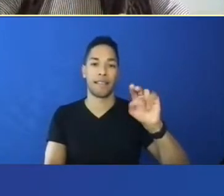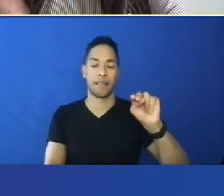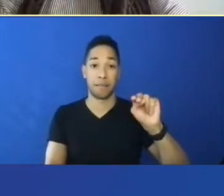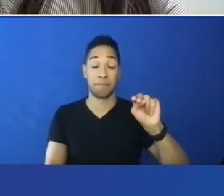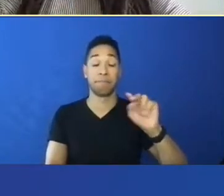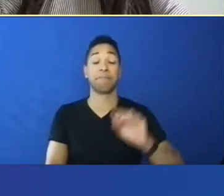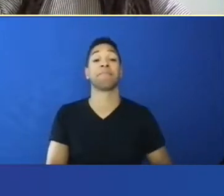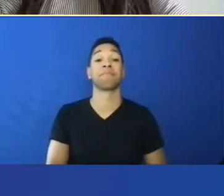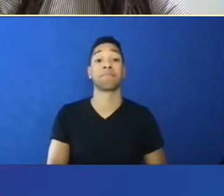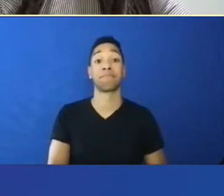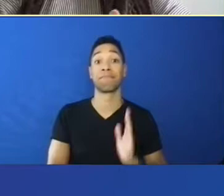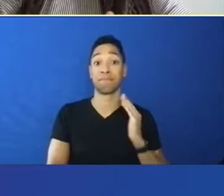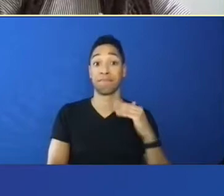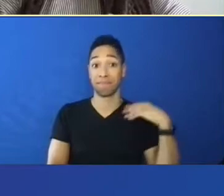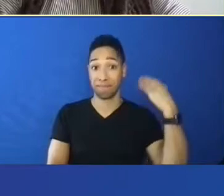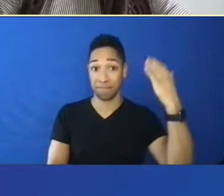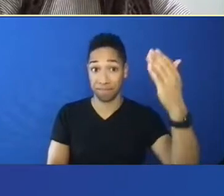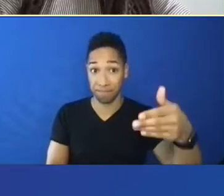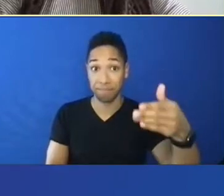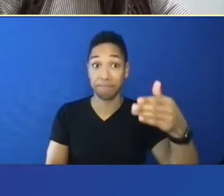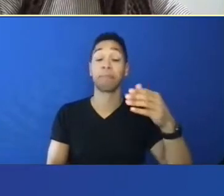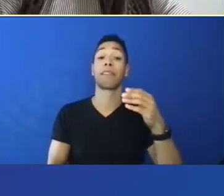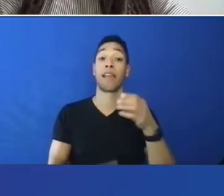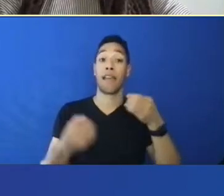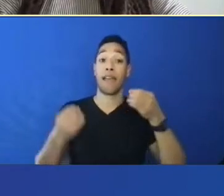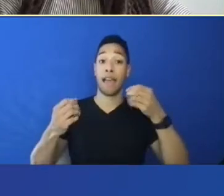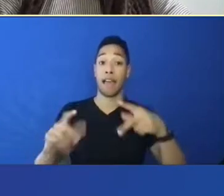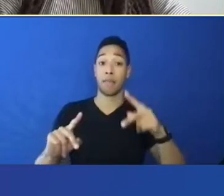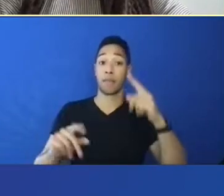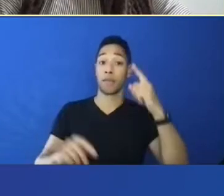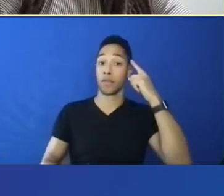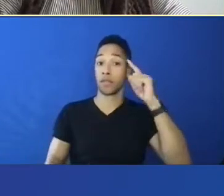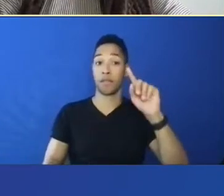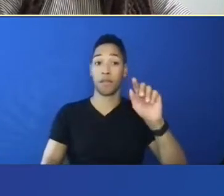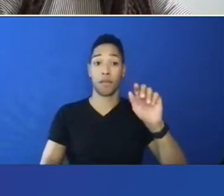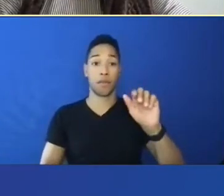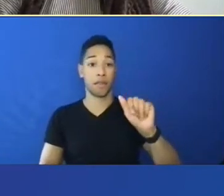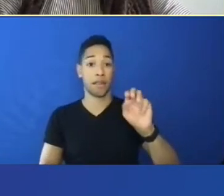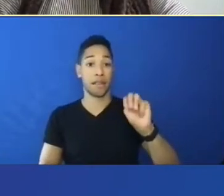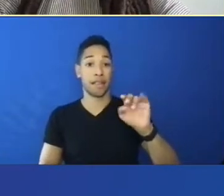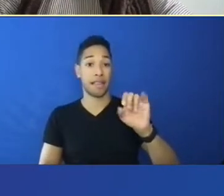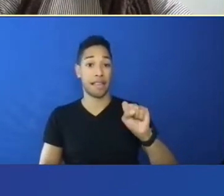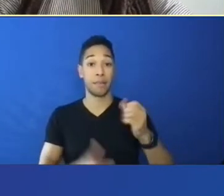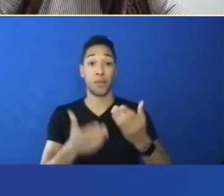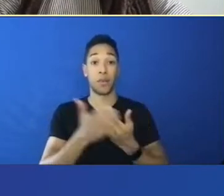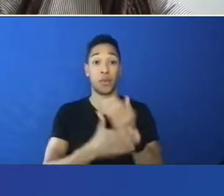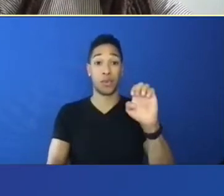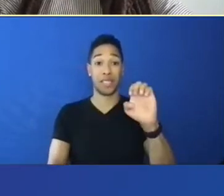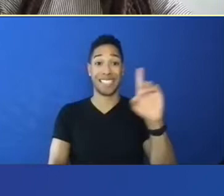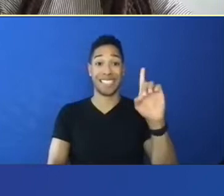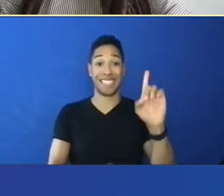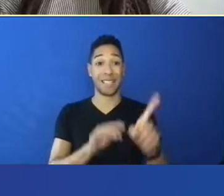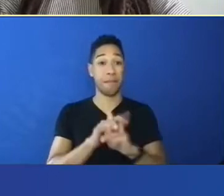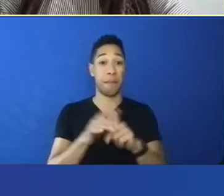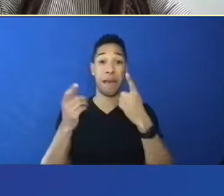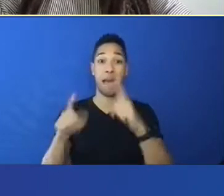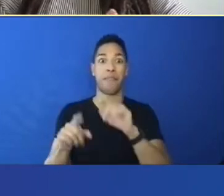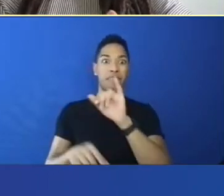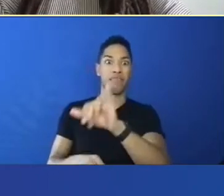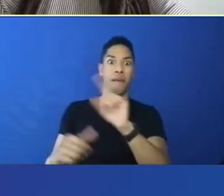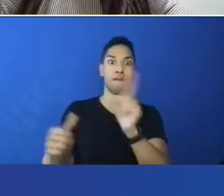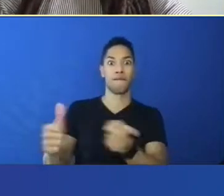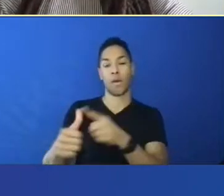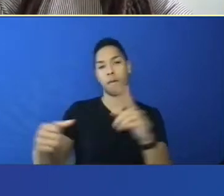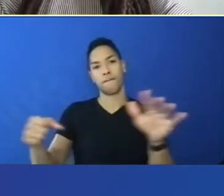Fast forward, when the opportunity for AIM's new ED came about, it was the first full-time executive